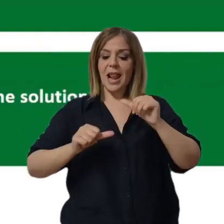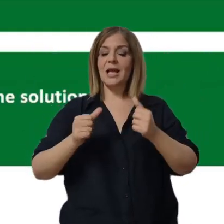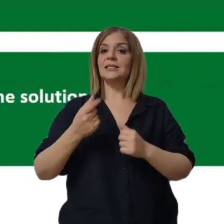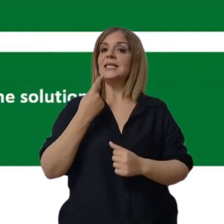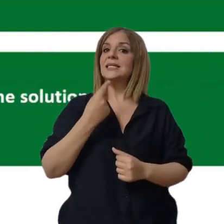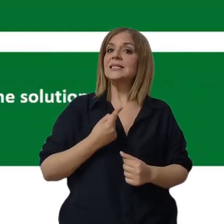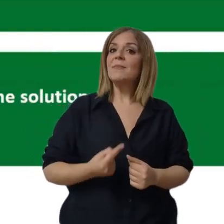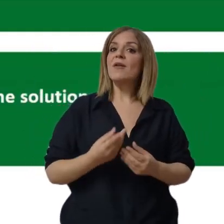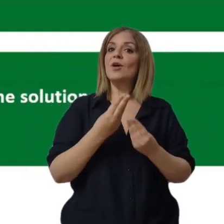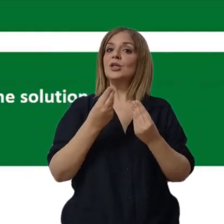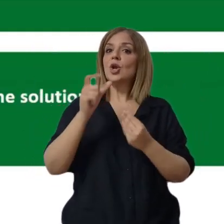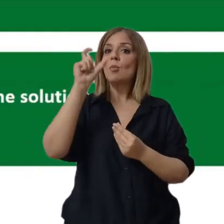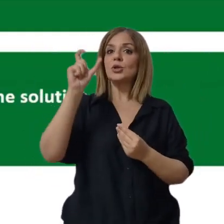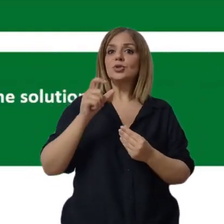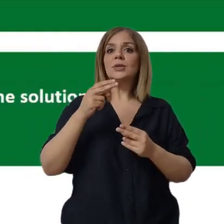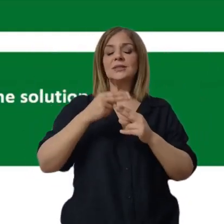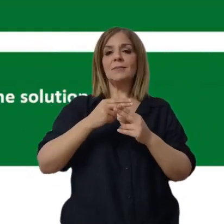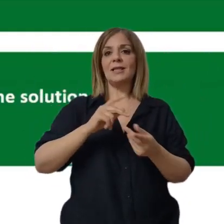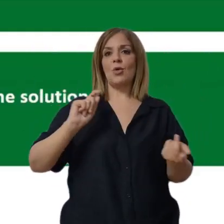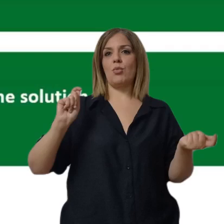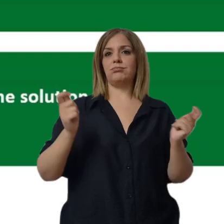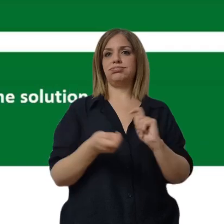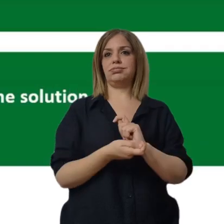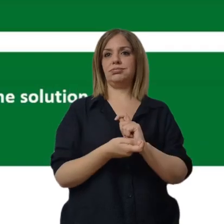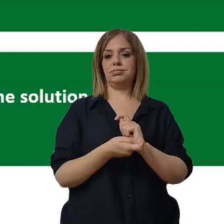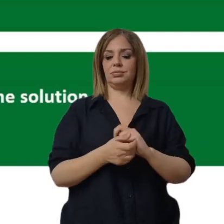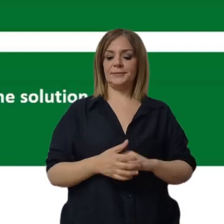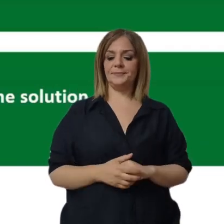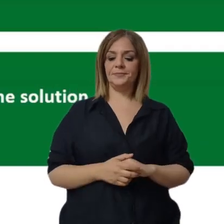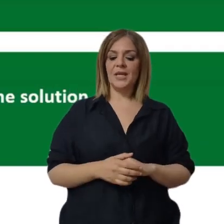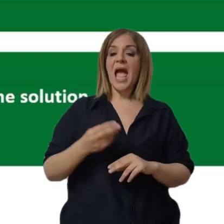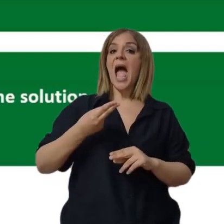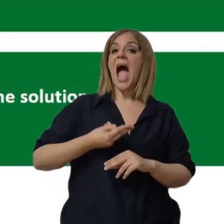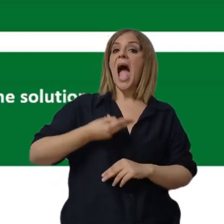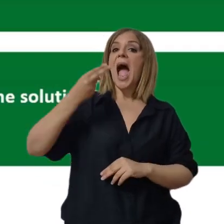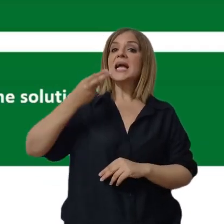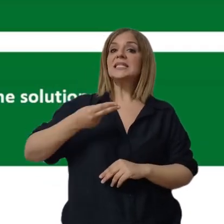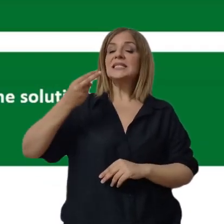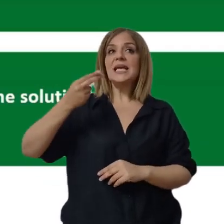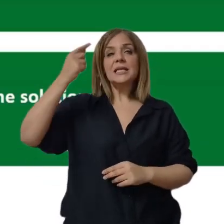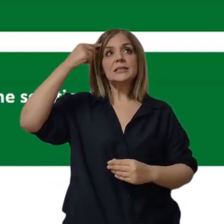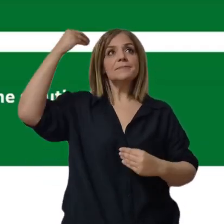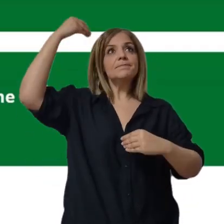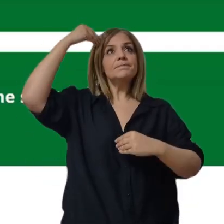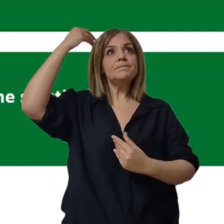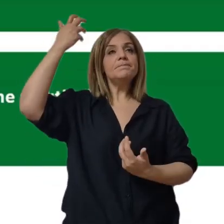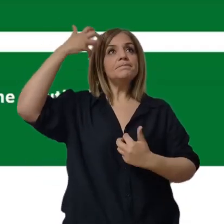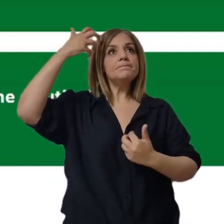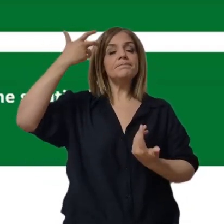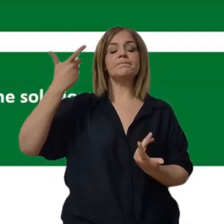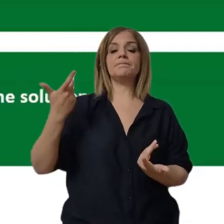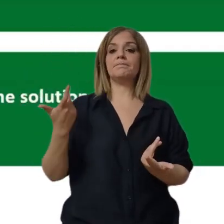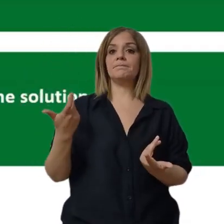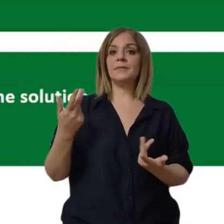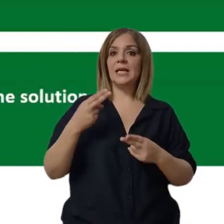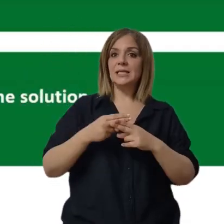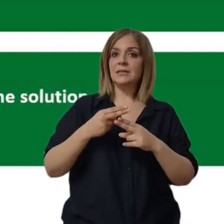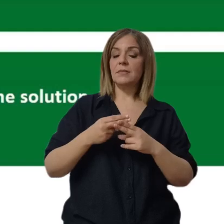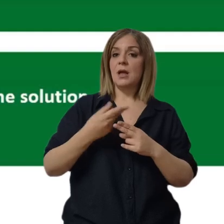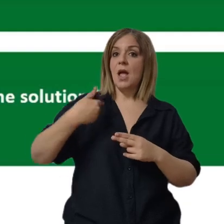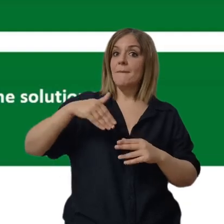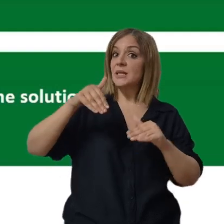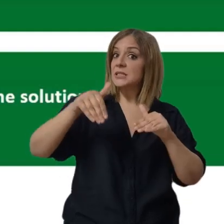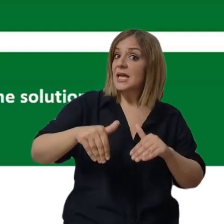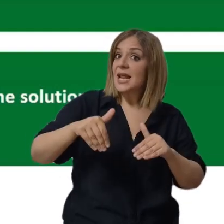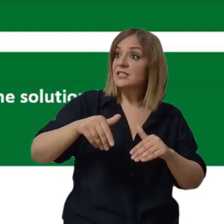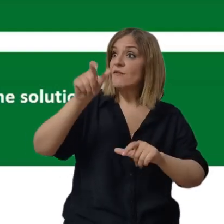to behave. And the values that can make a difference mainly are to be respectful